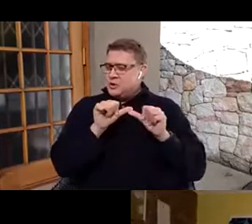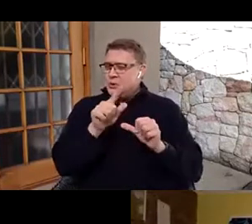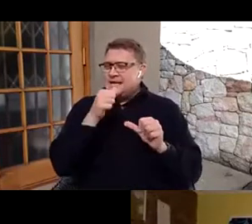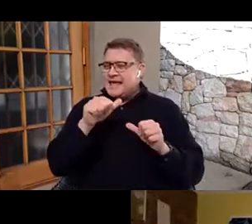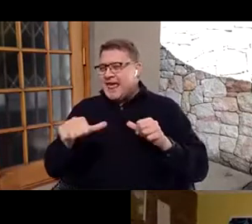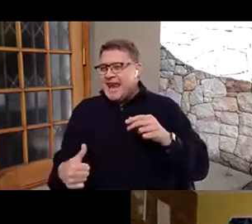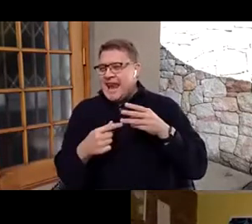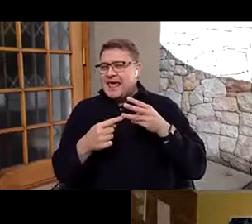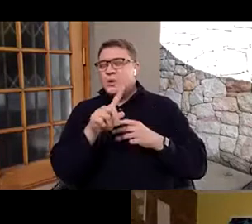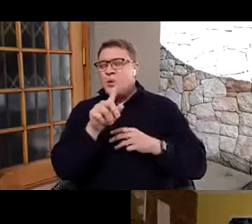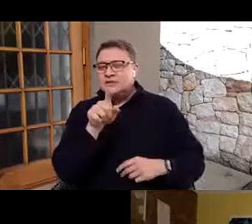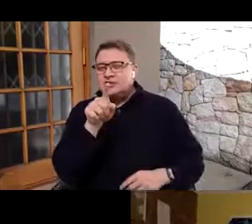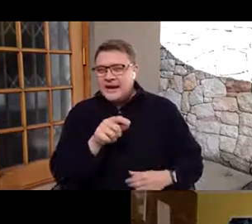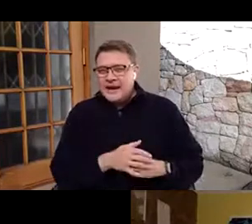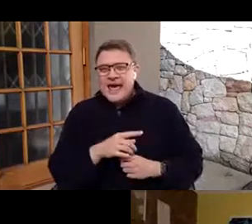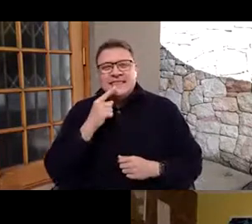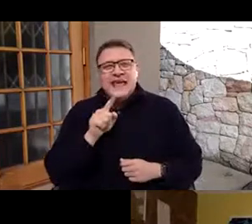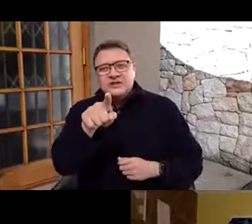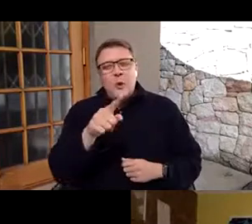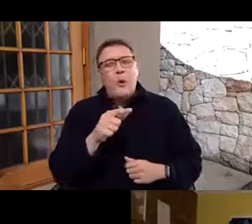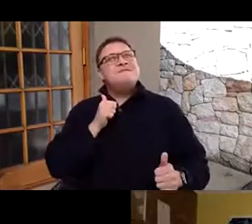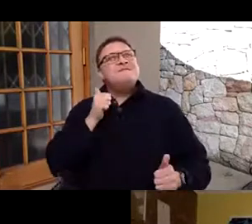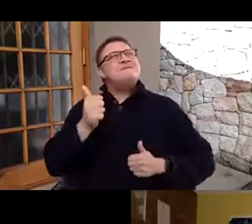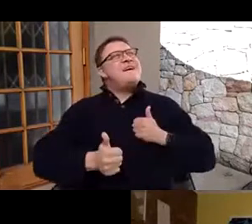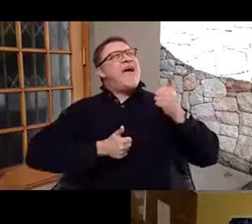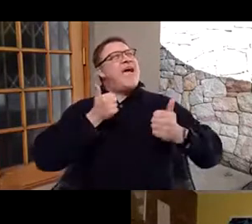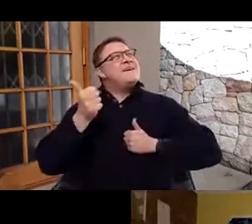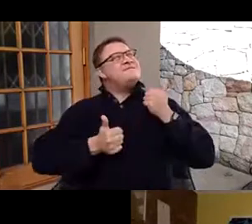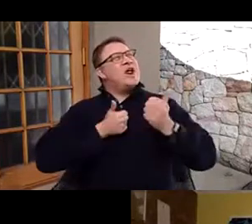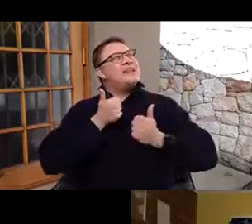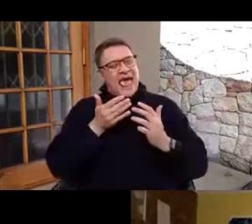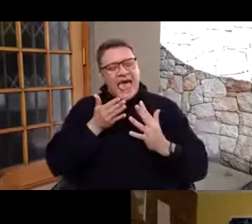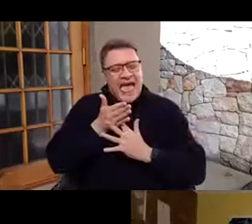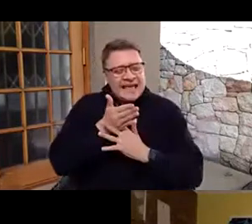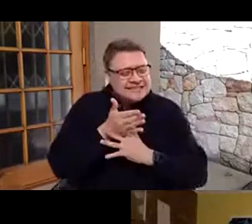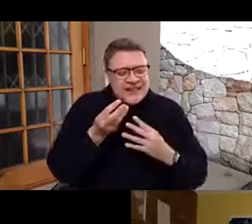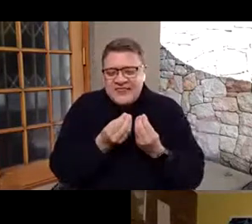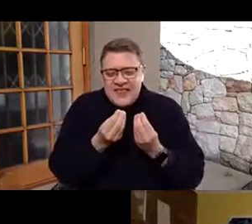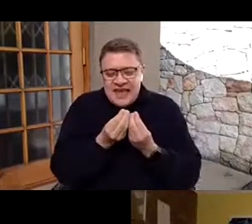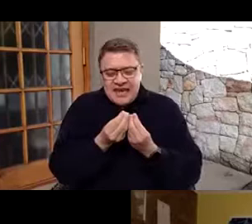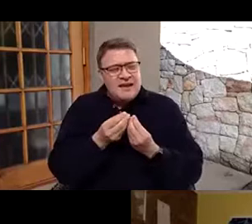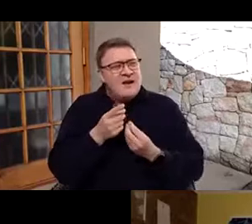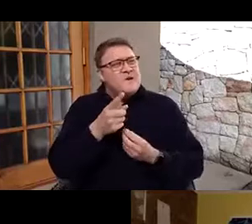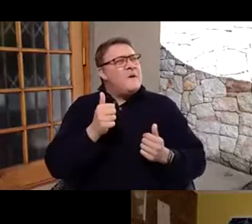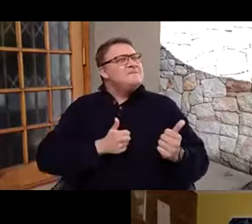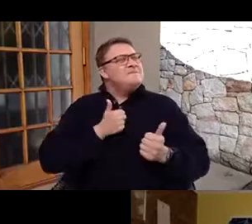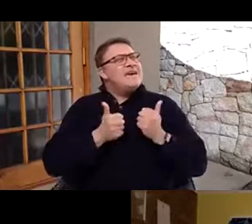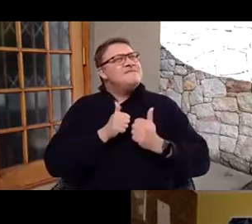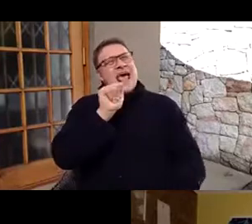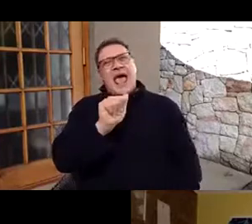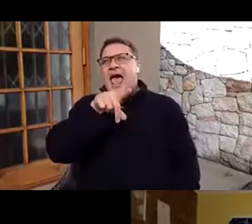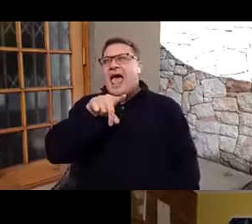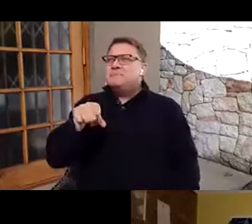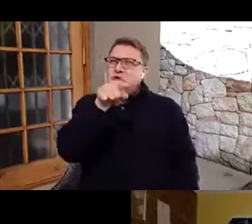would you say your favorite accessibility feature or your favorite accessibility app that can be used to